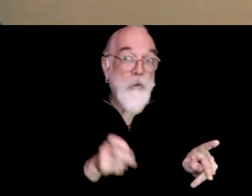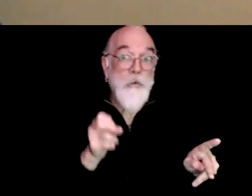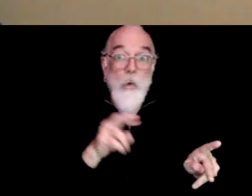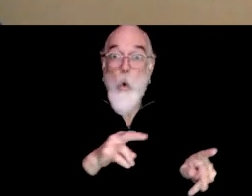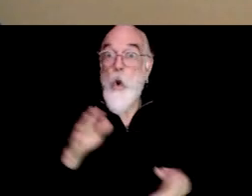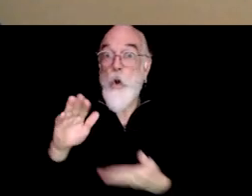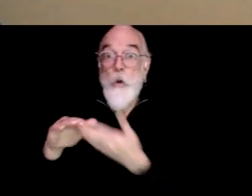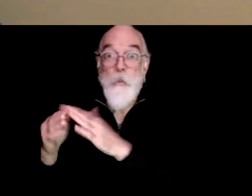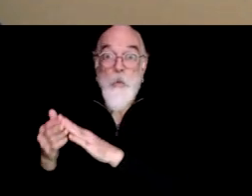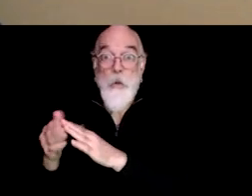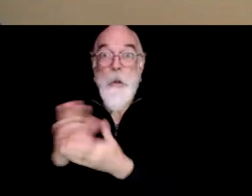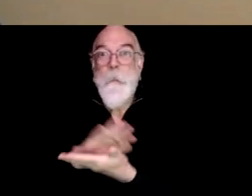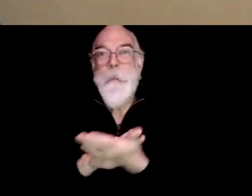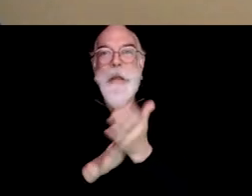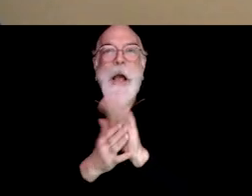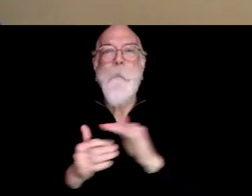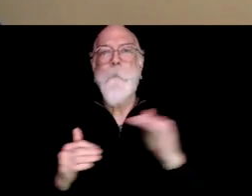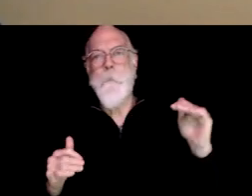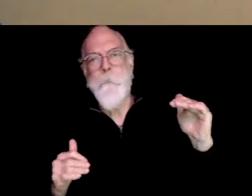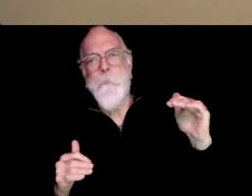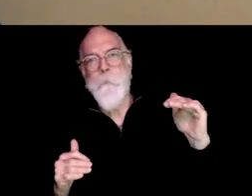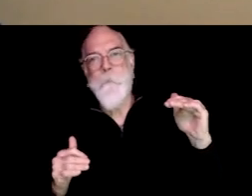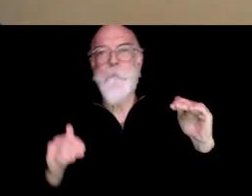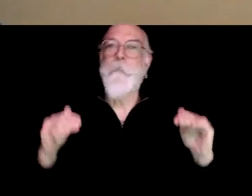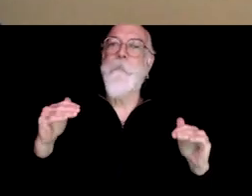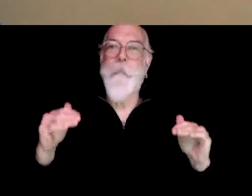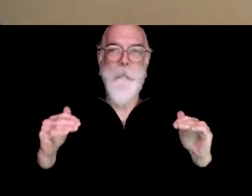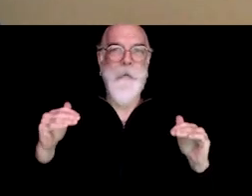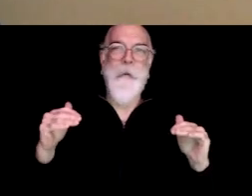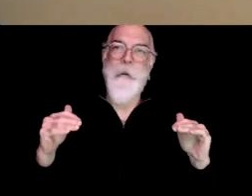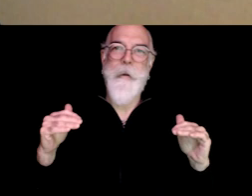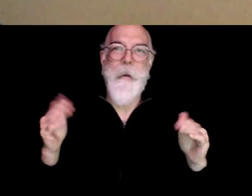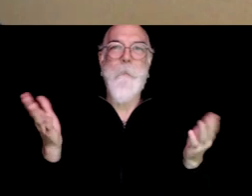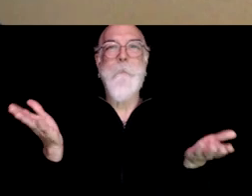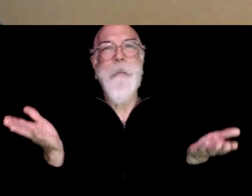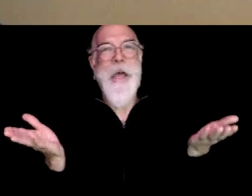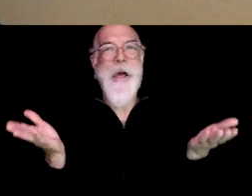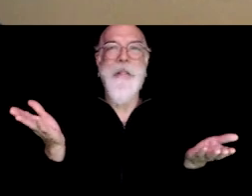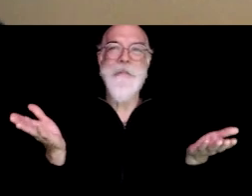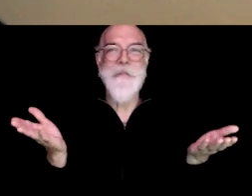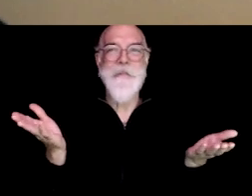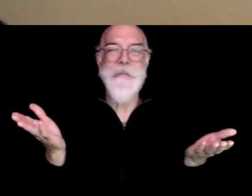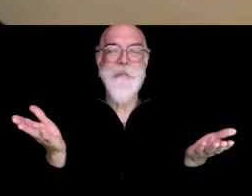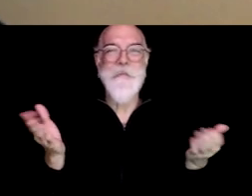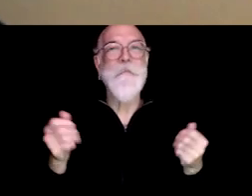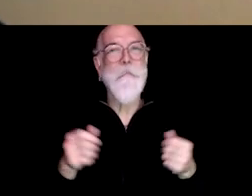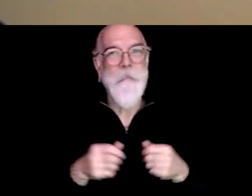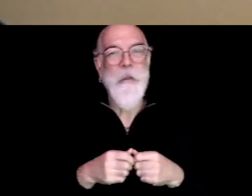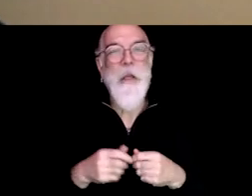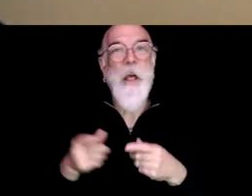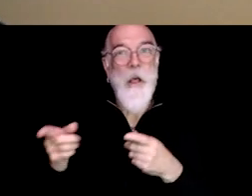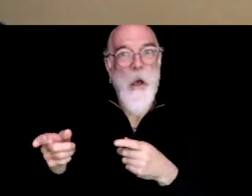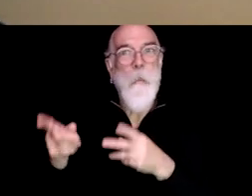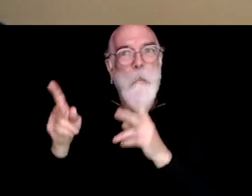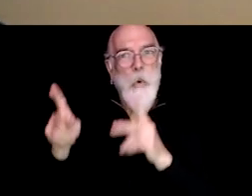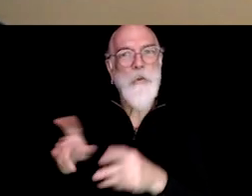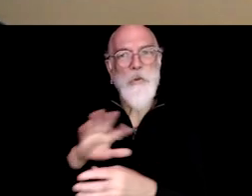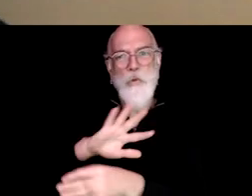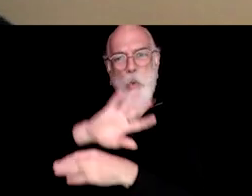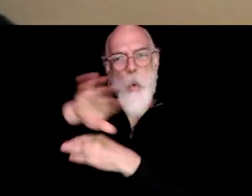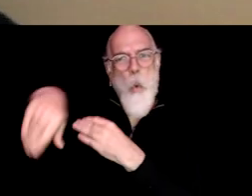Hojo is the word meaning wholeness and harmony within their place, for within their